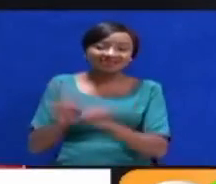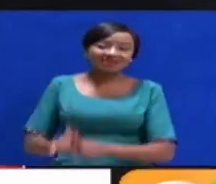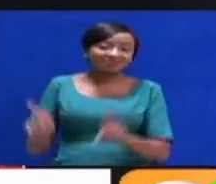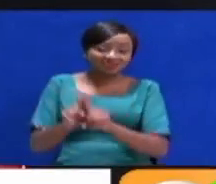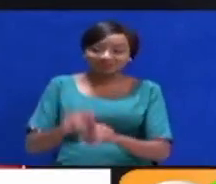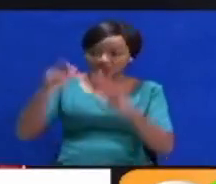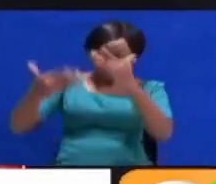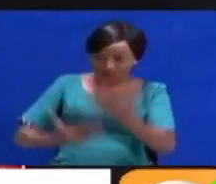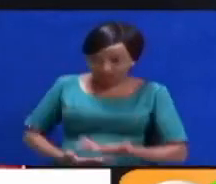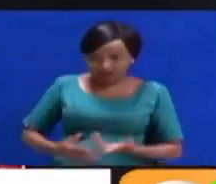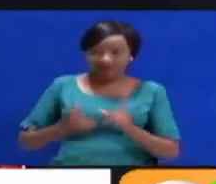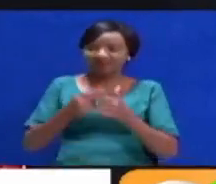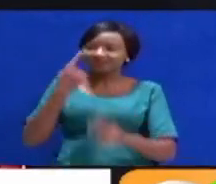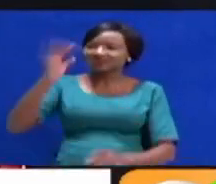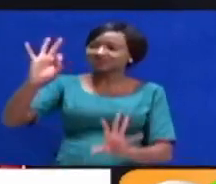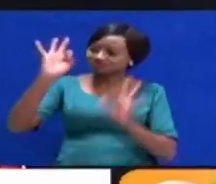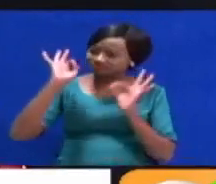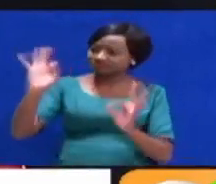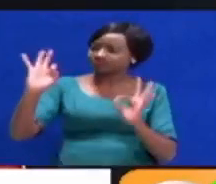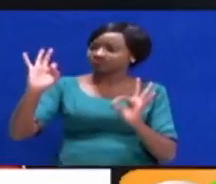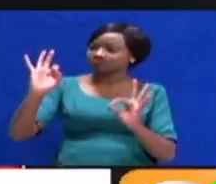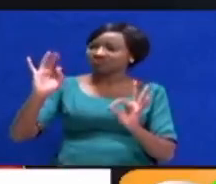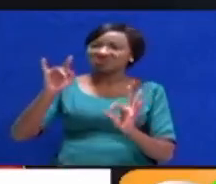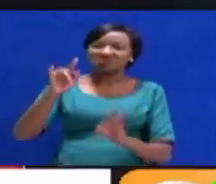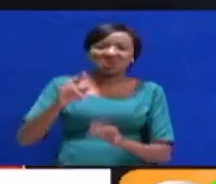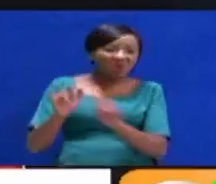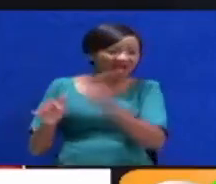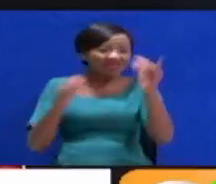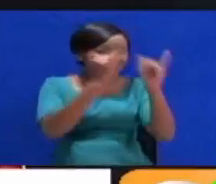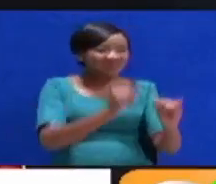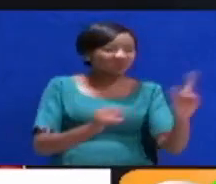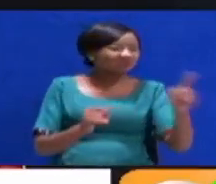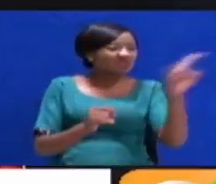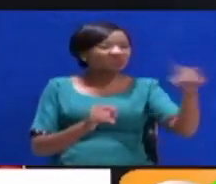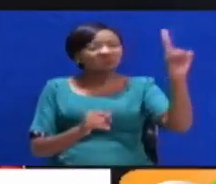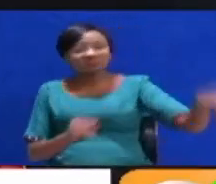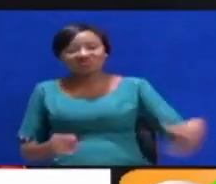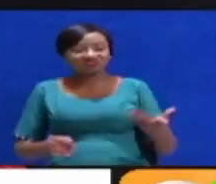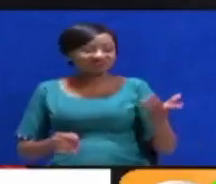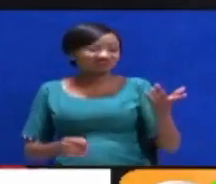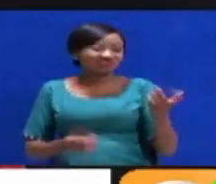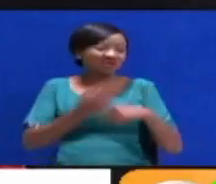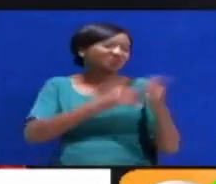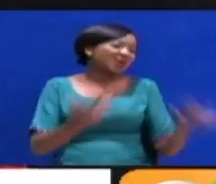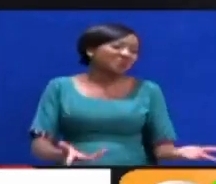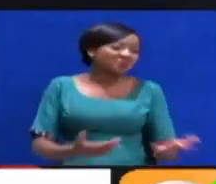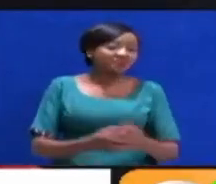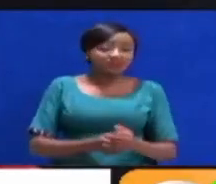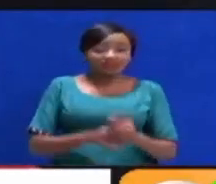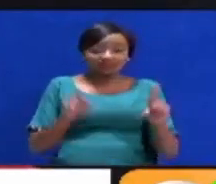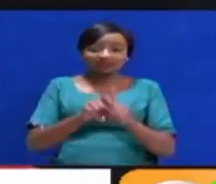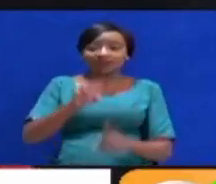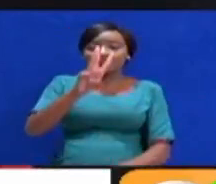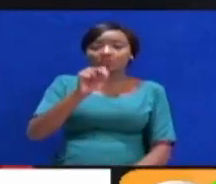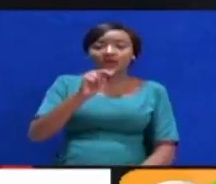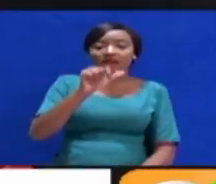are received and perceived as being in the wrong place and doing the wrong thing. At least that is how Professor Wangari